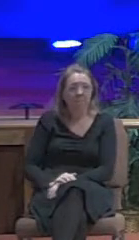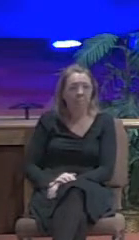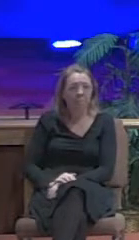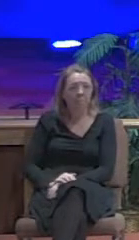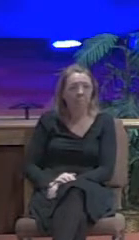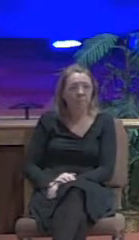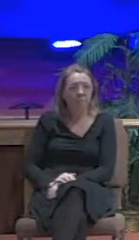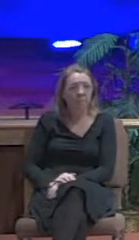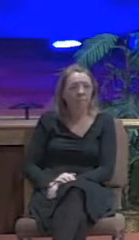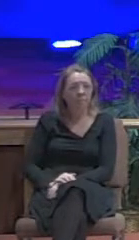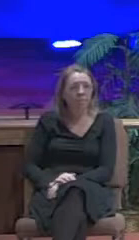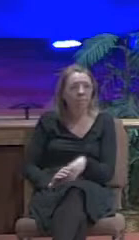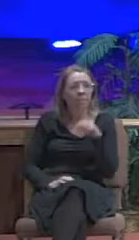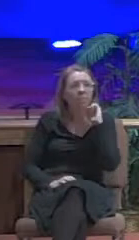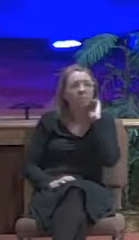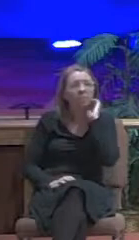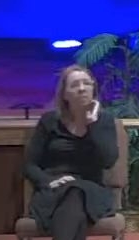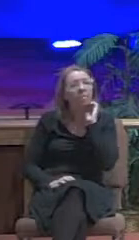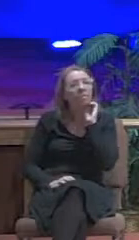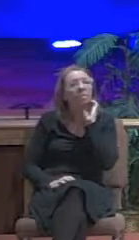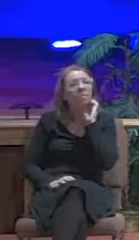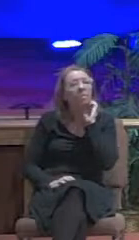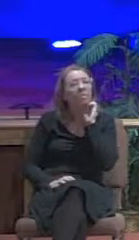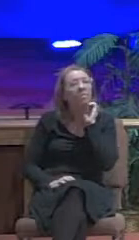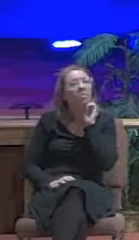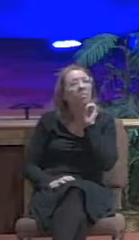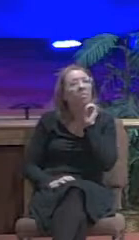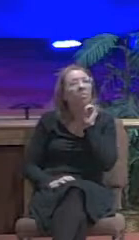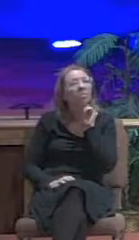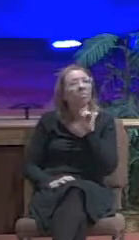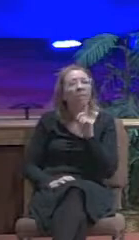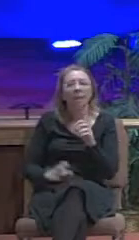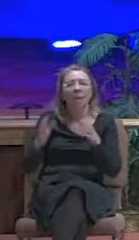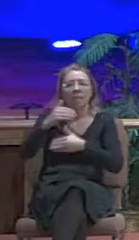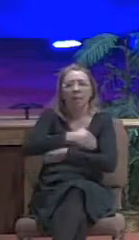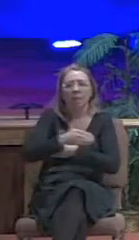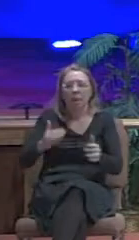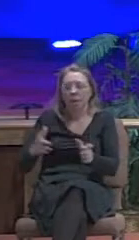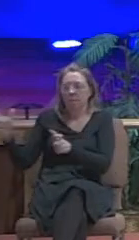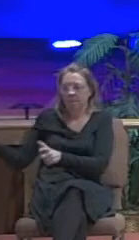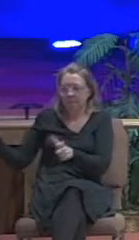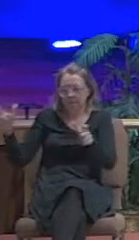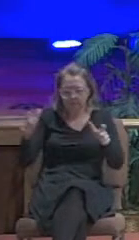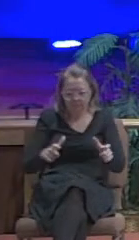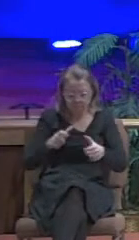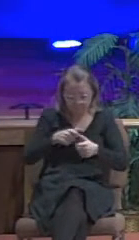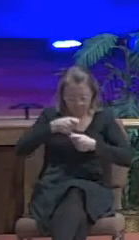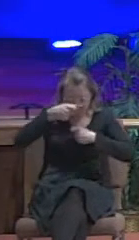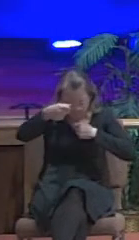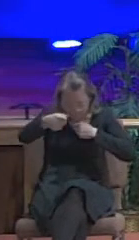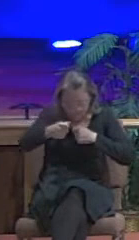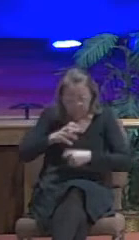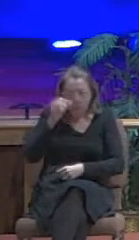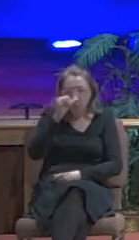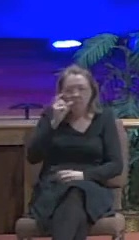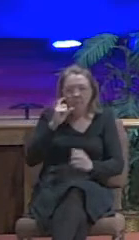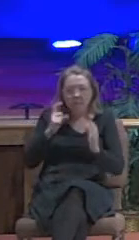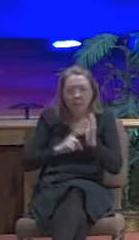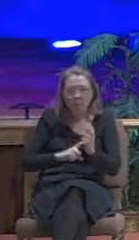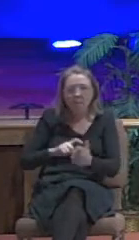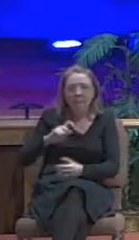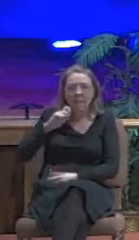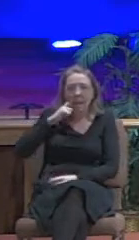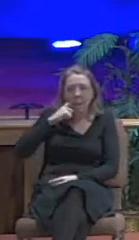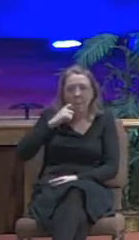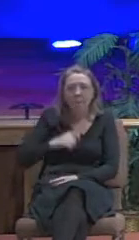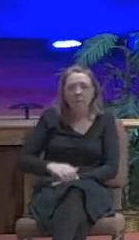And they didn't even get the box in the car. They were opening up to take an apple out. And I asked one little girl, when's the last time you ate?